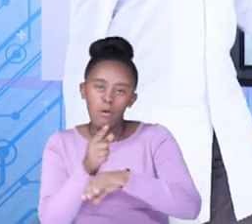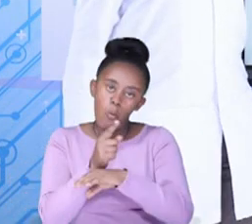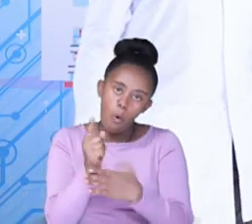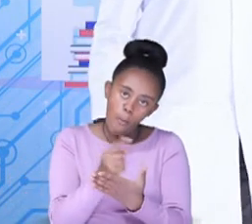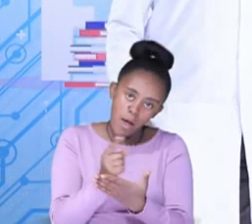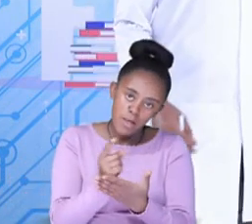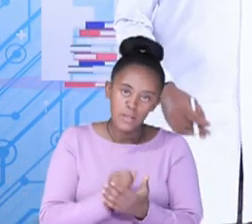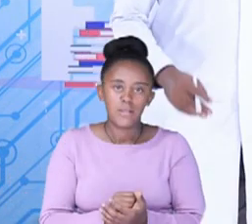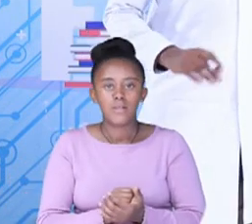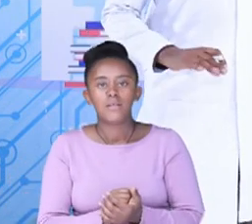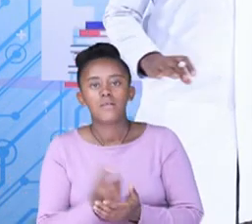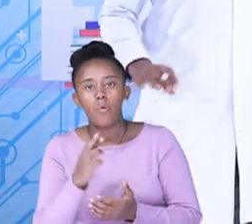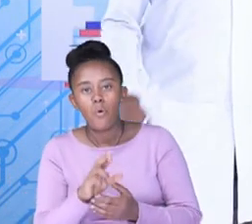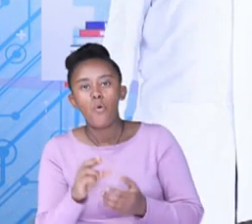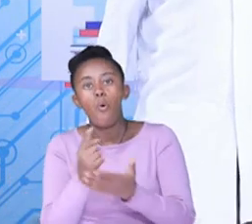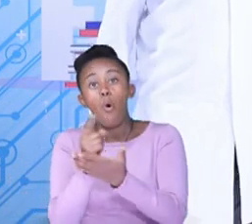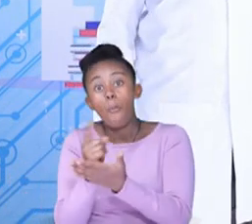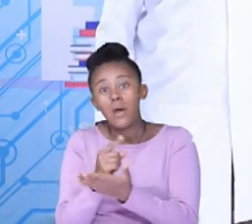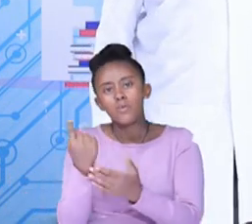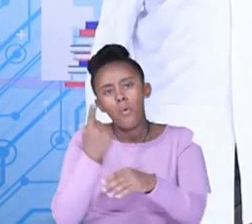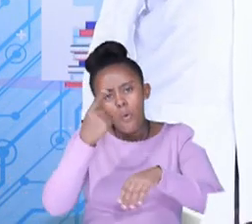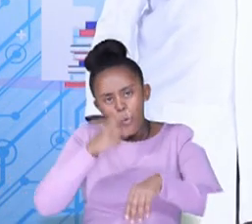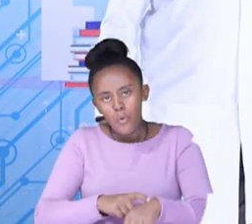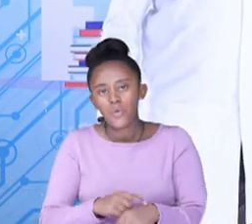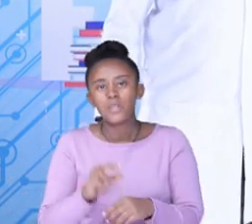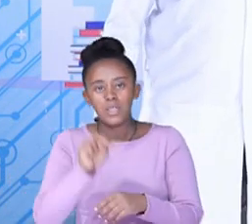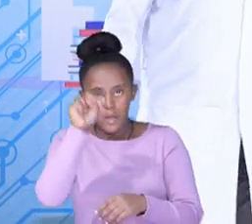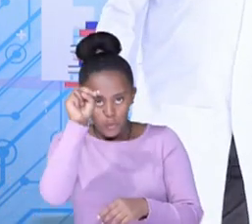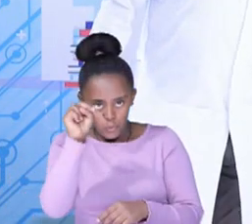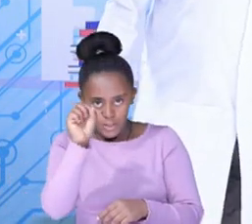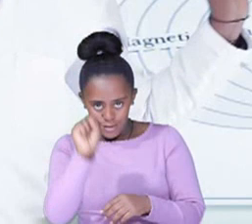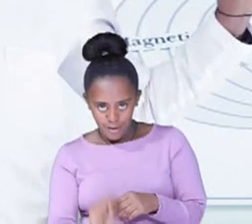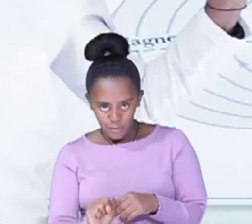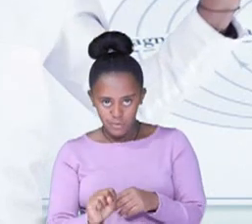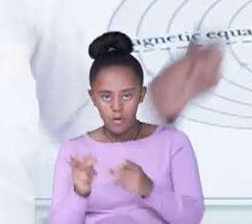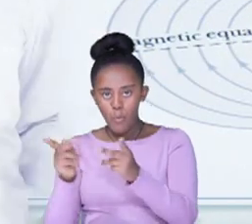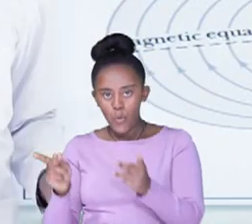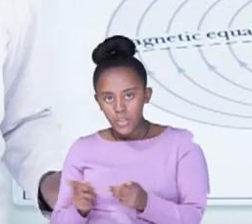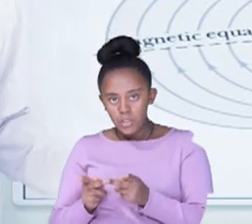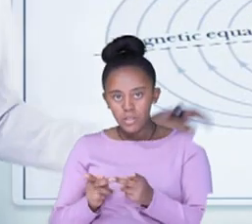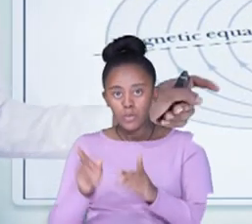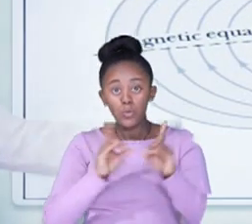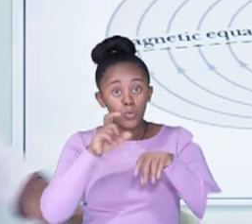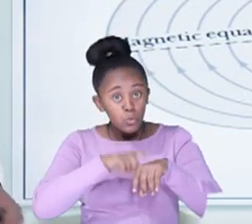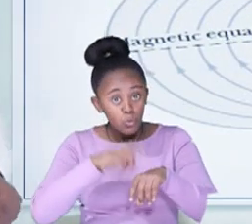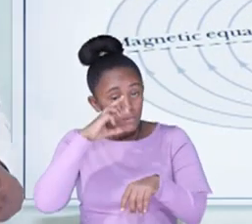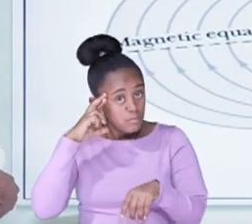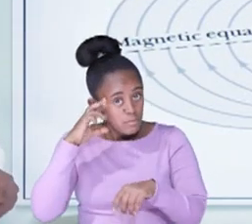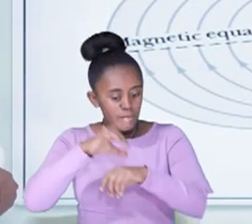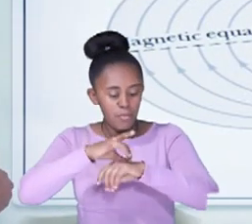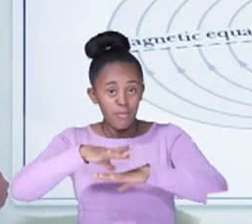So a suspended magnet or a compass always rests in the north-south position due to the